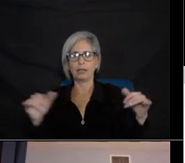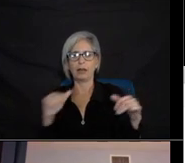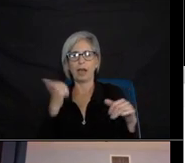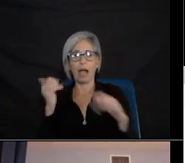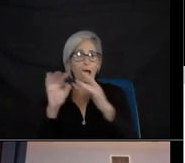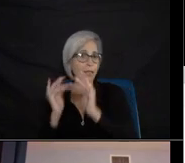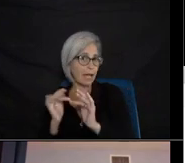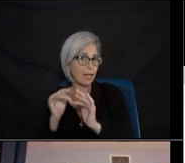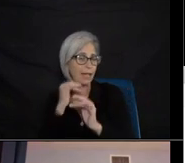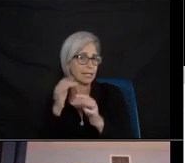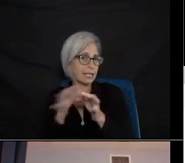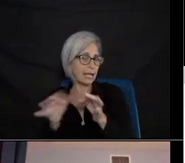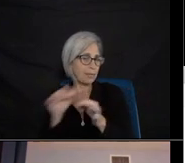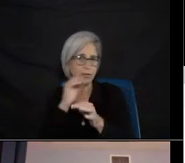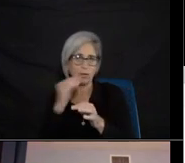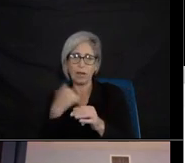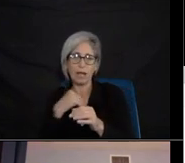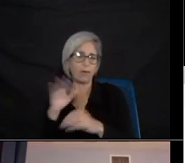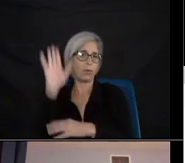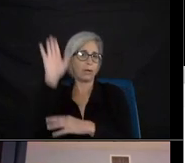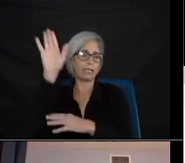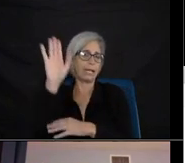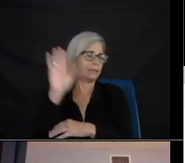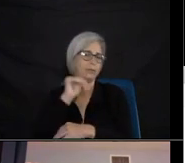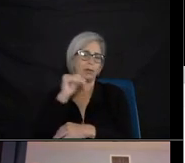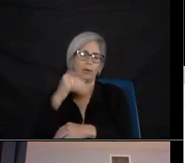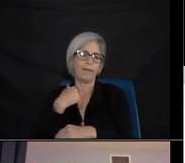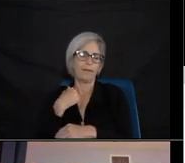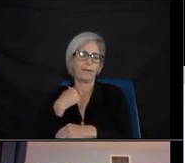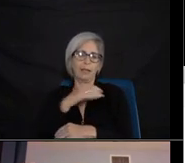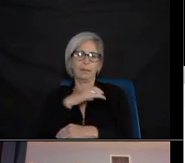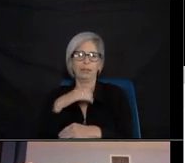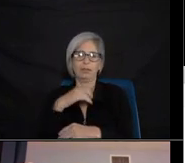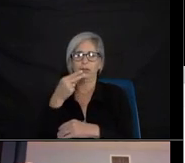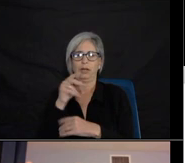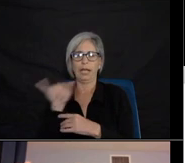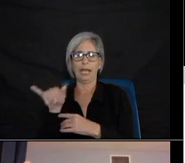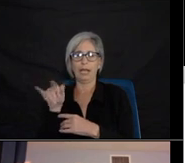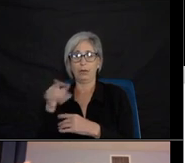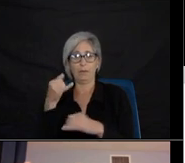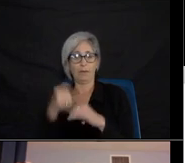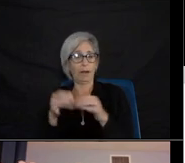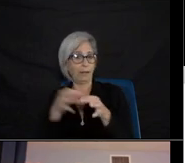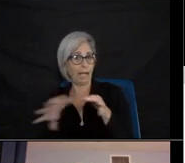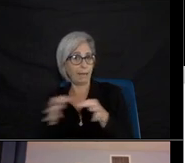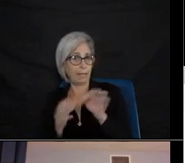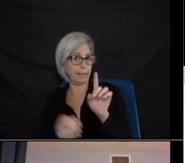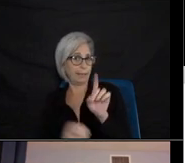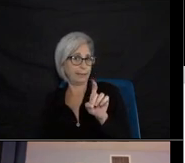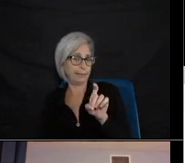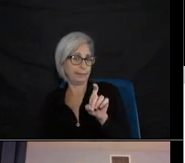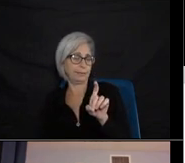online that has a comment or has their hand raised. Commissioner Hay, you have a final comment?